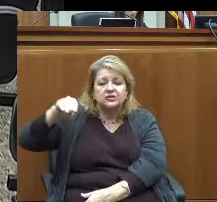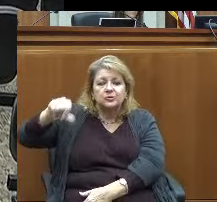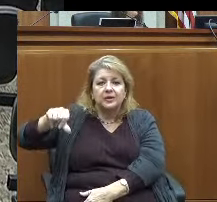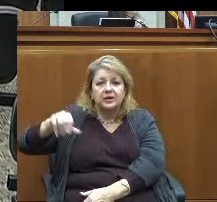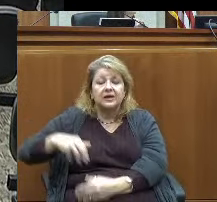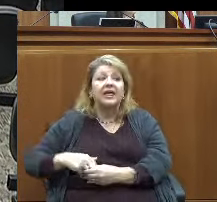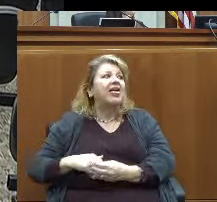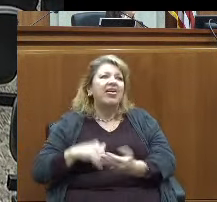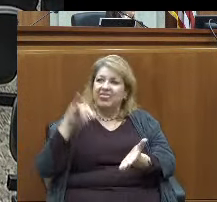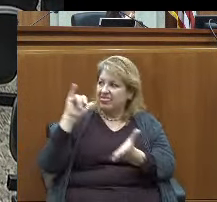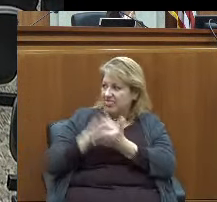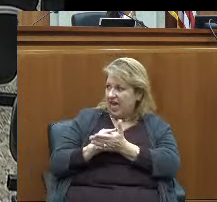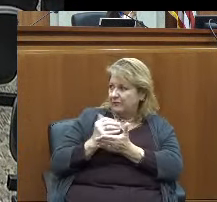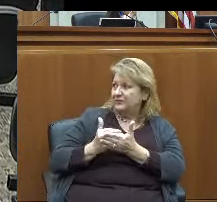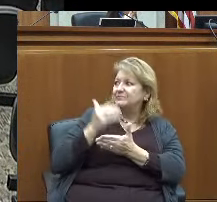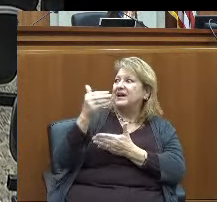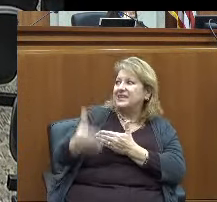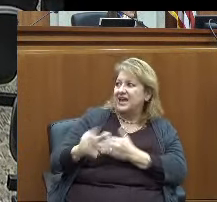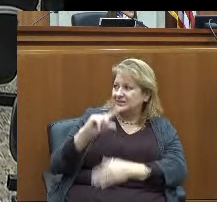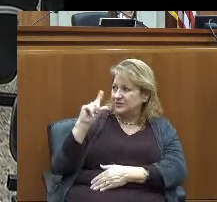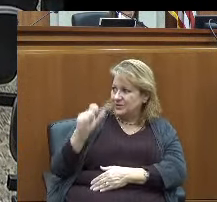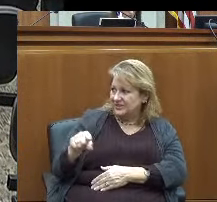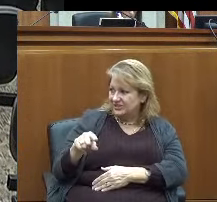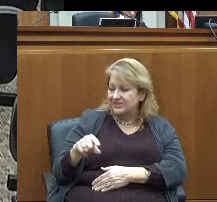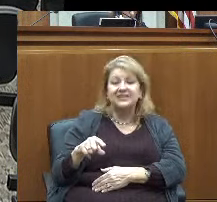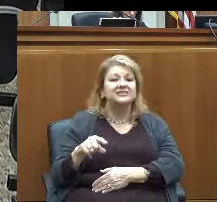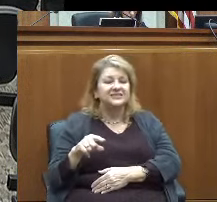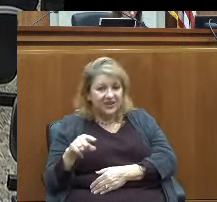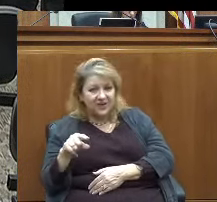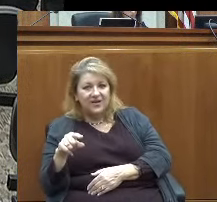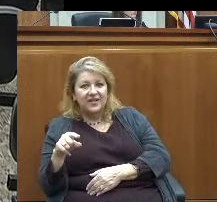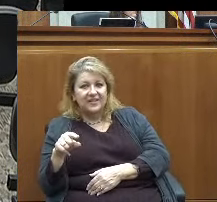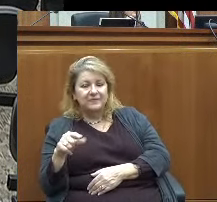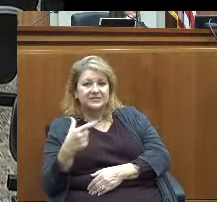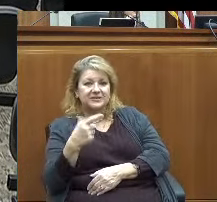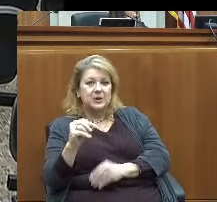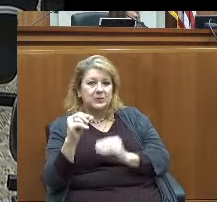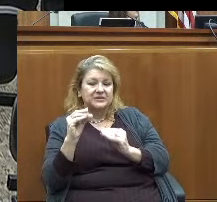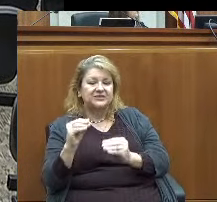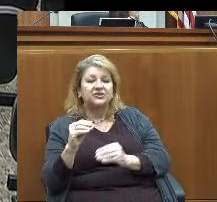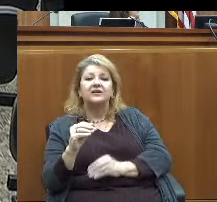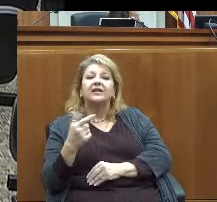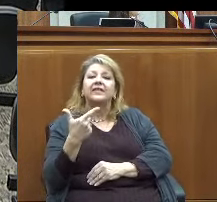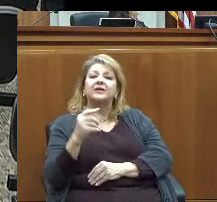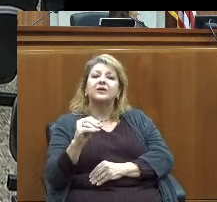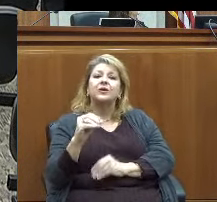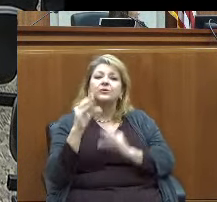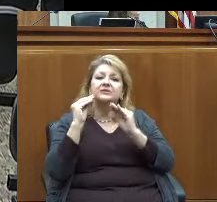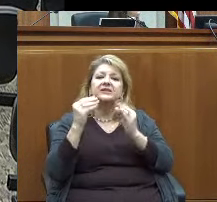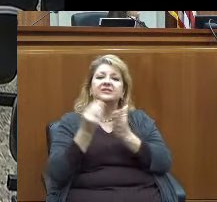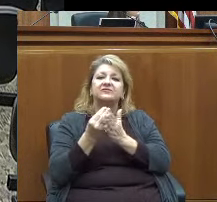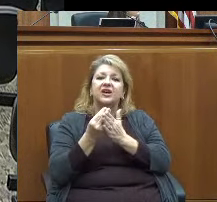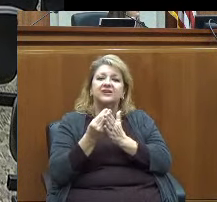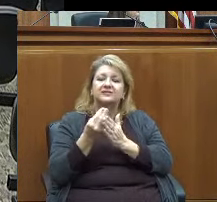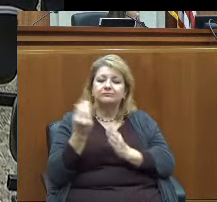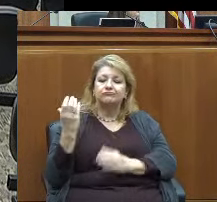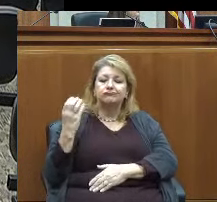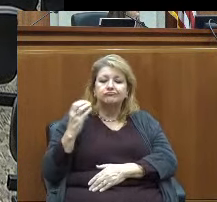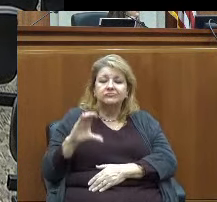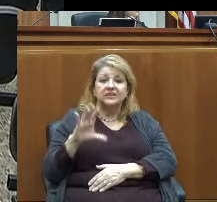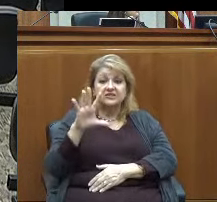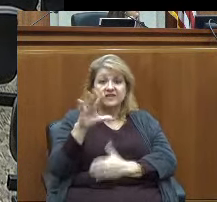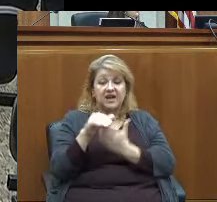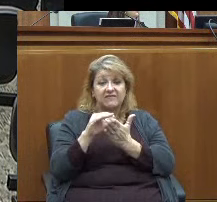segue to my next question. So on that one, on the next page, the Go Teach Fund, the superintendent mentioned there's $5